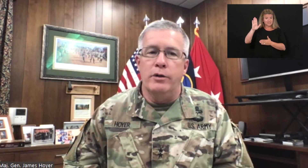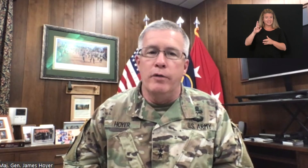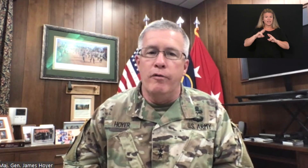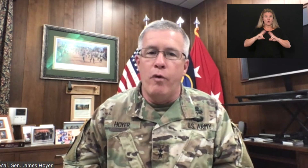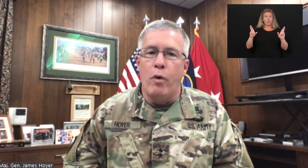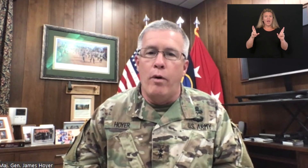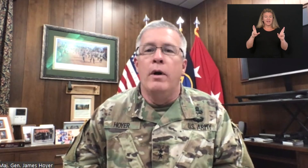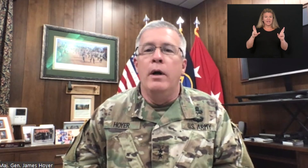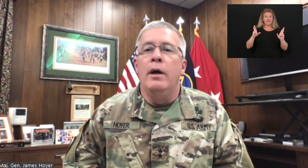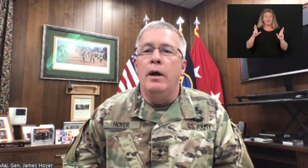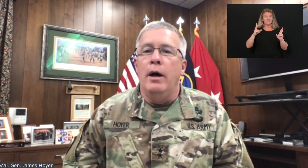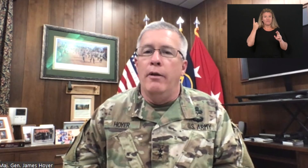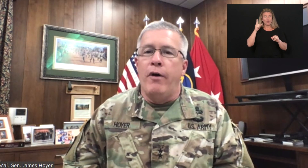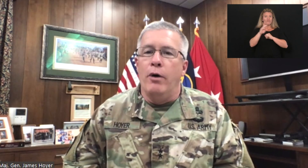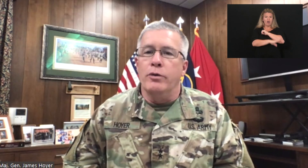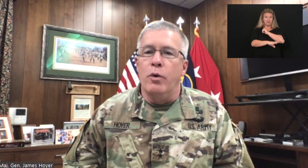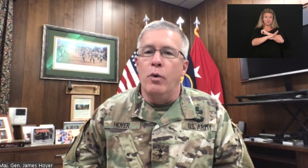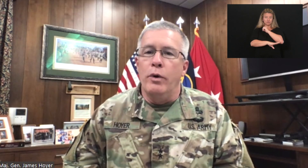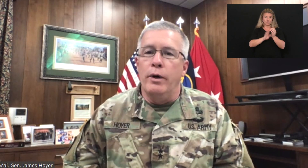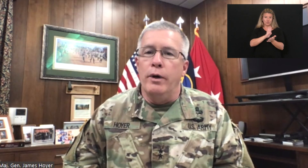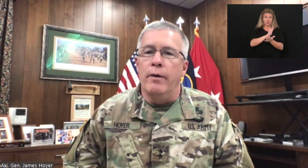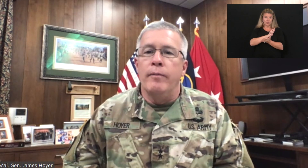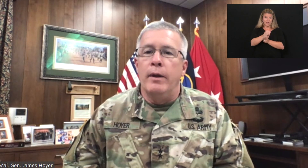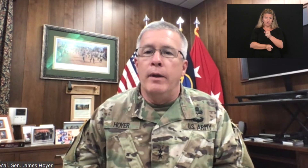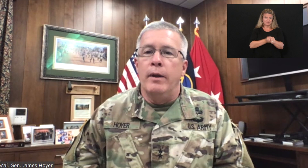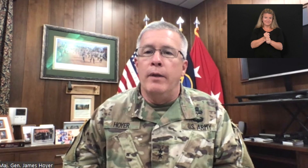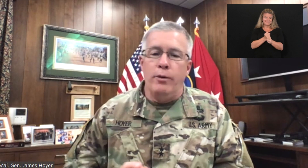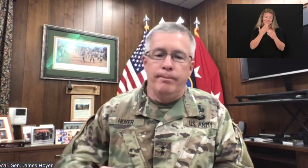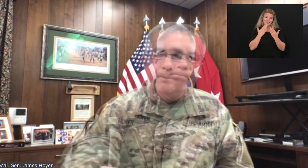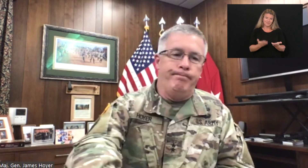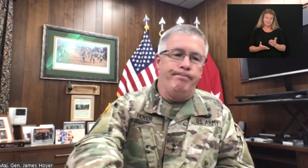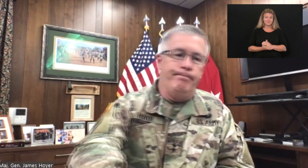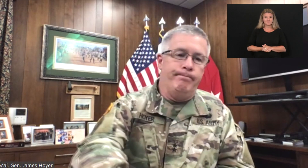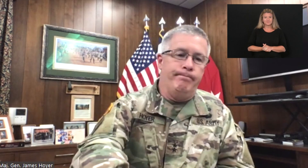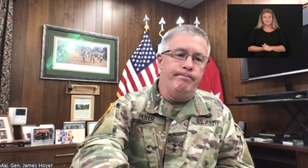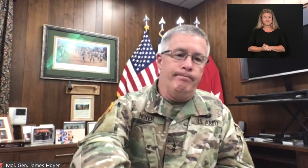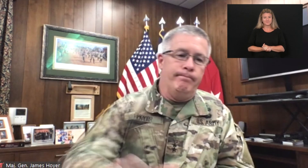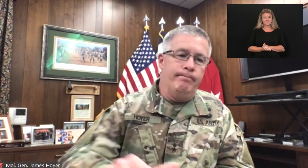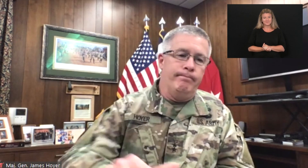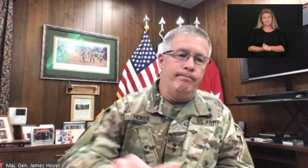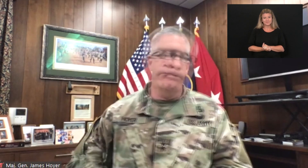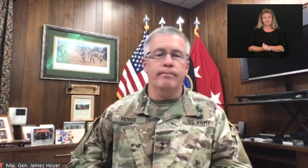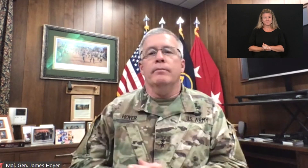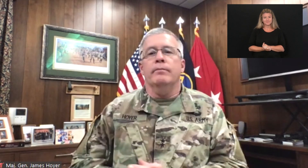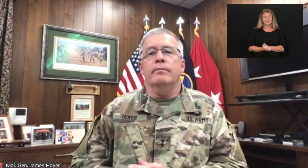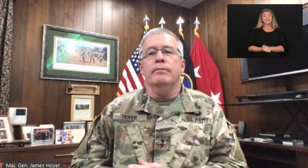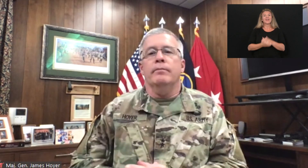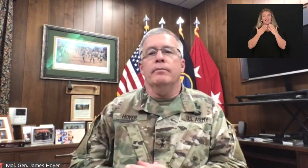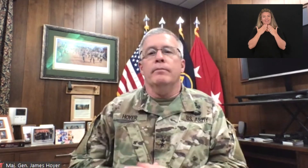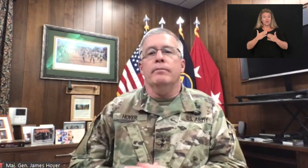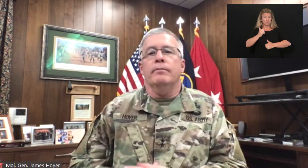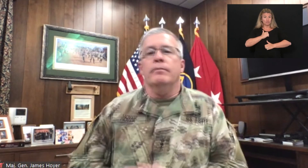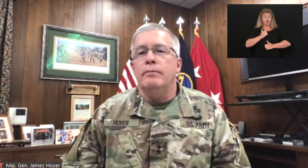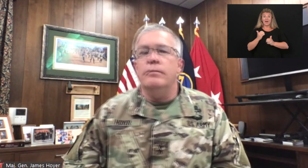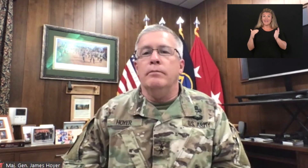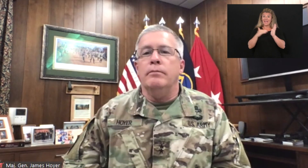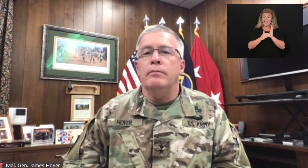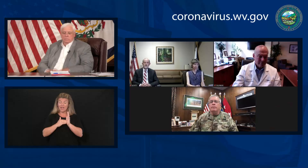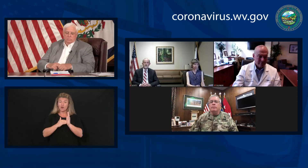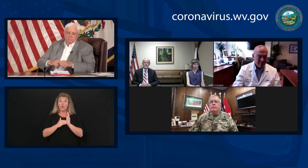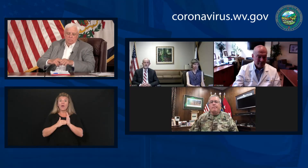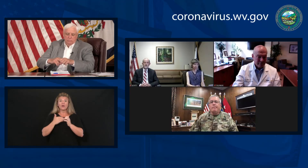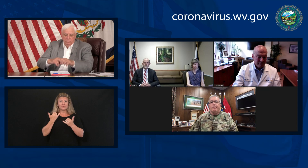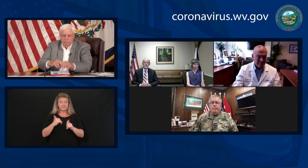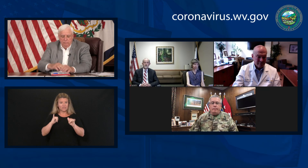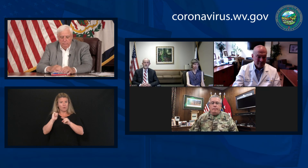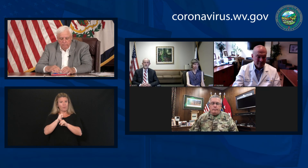preparation for the fall school year. Thank you. Thank you, General. Once again, we're holding today's briefing